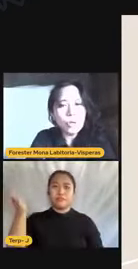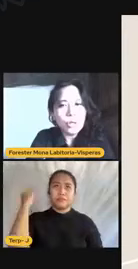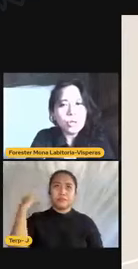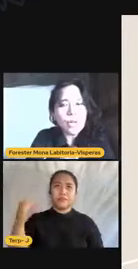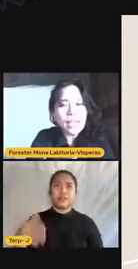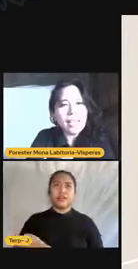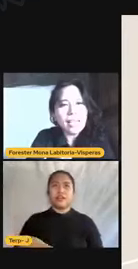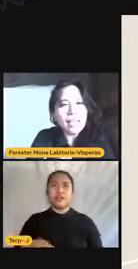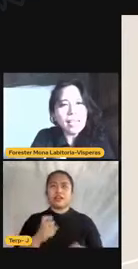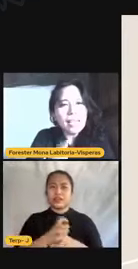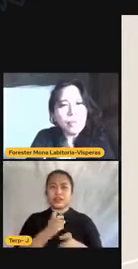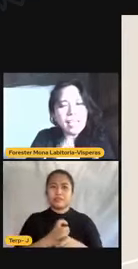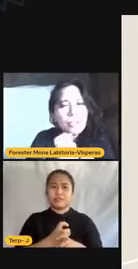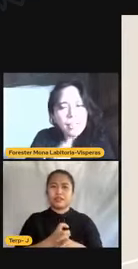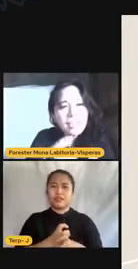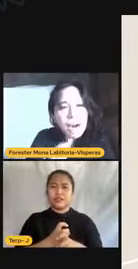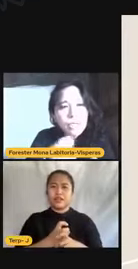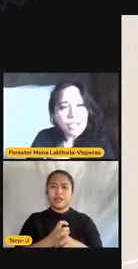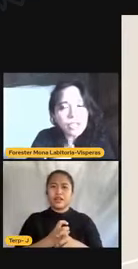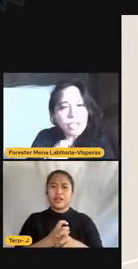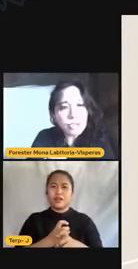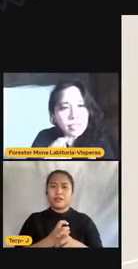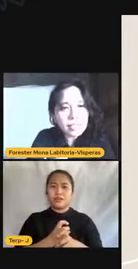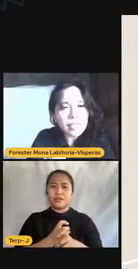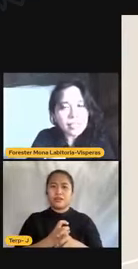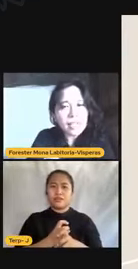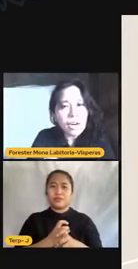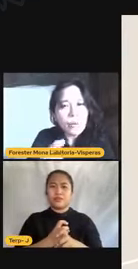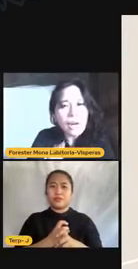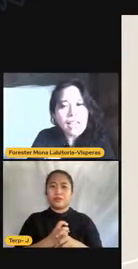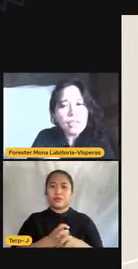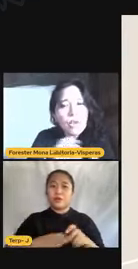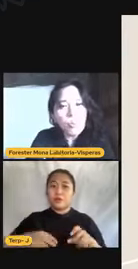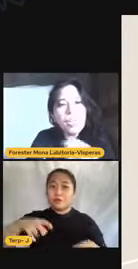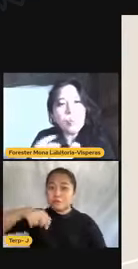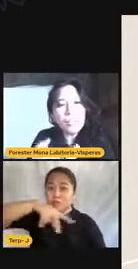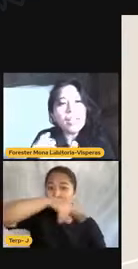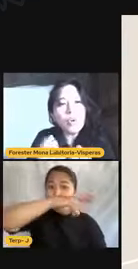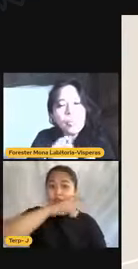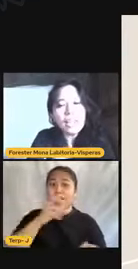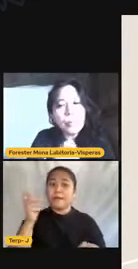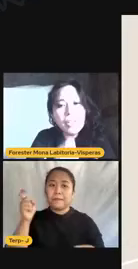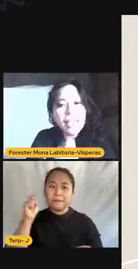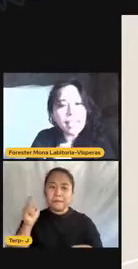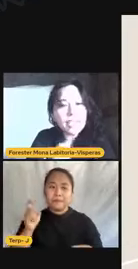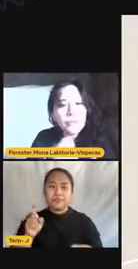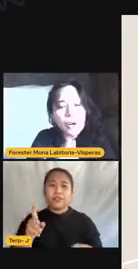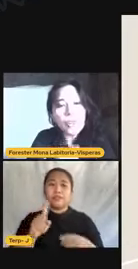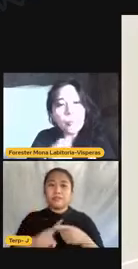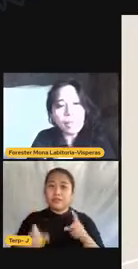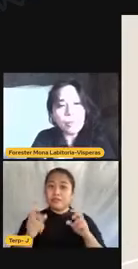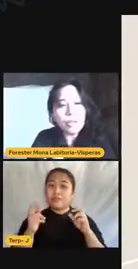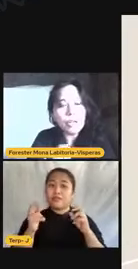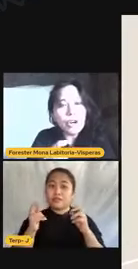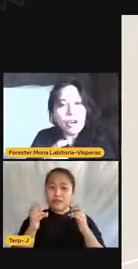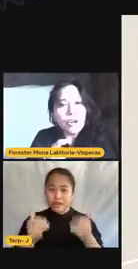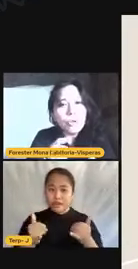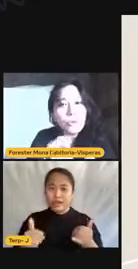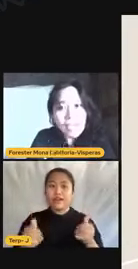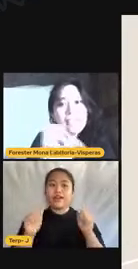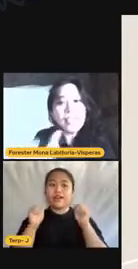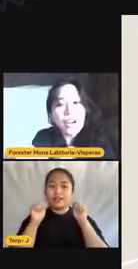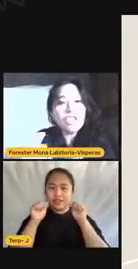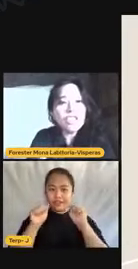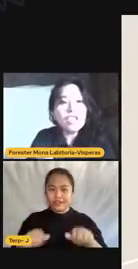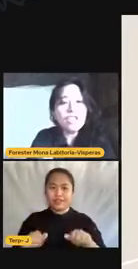sumunod. So I think, if we can raise our children to success, we're actually opening up the gates for other people